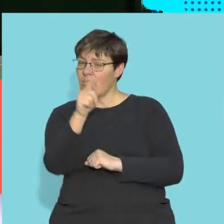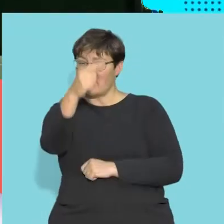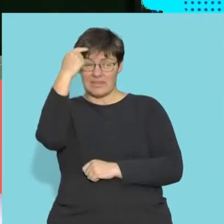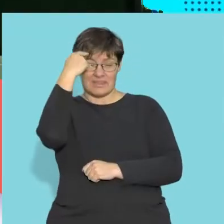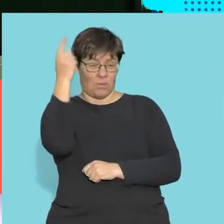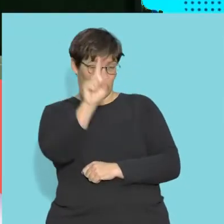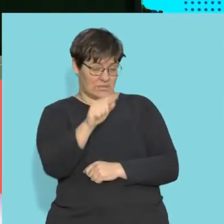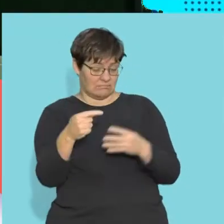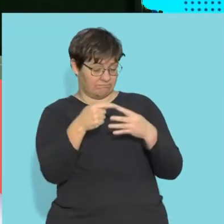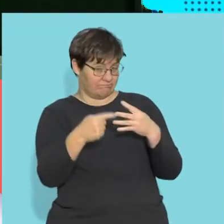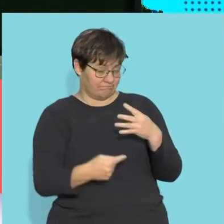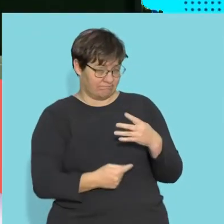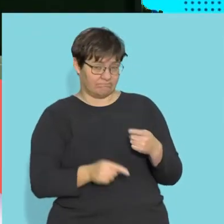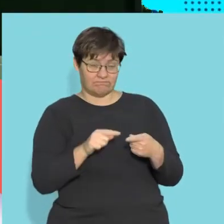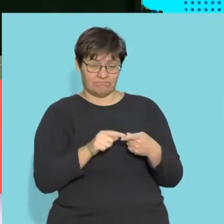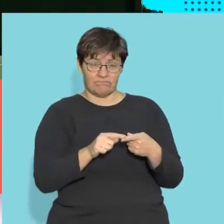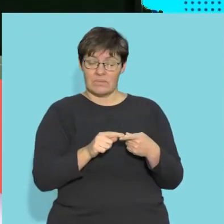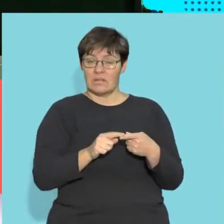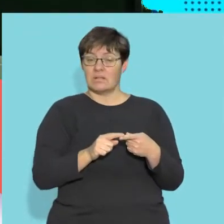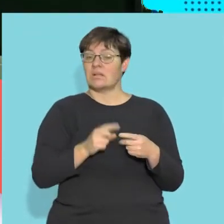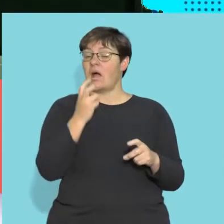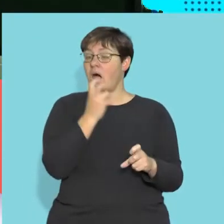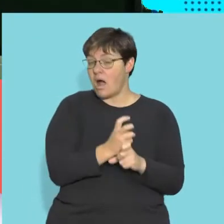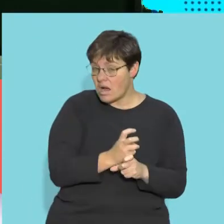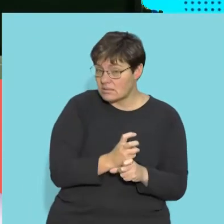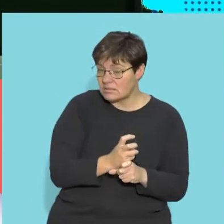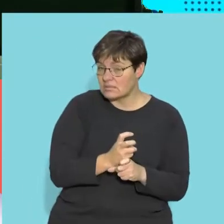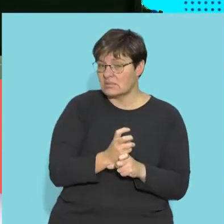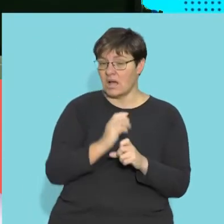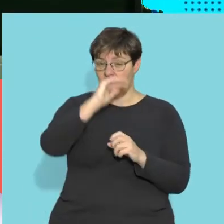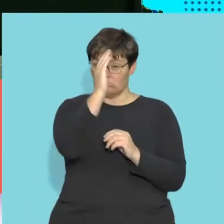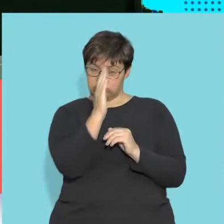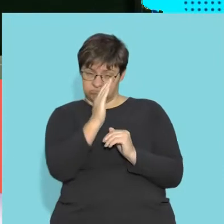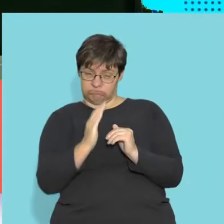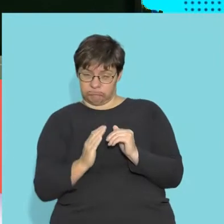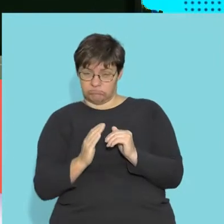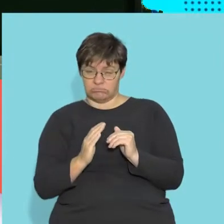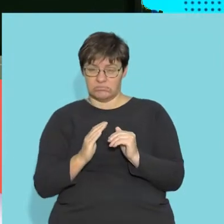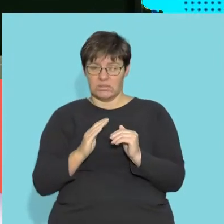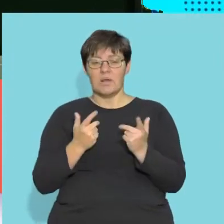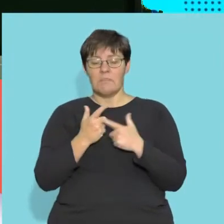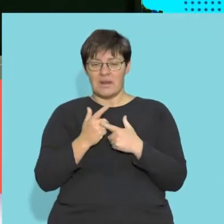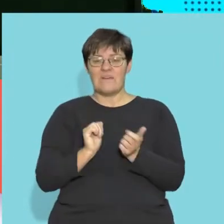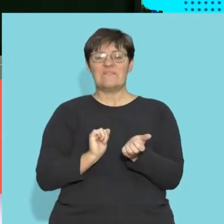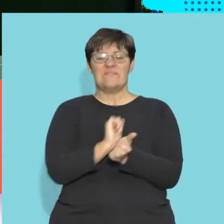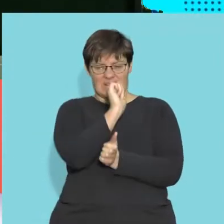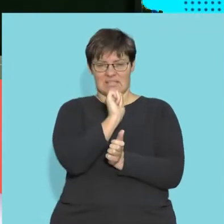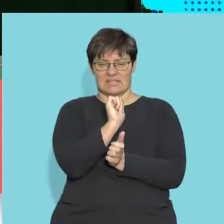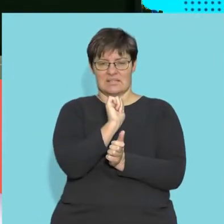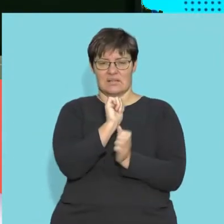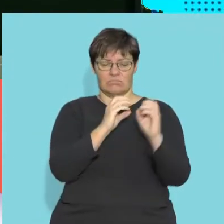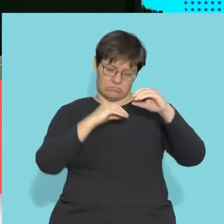of the following. It is hard, and it is rigid, and it's got like a fixed shape to